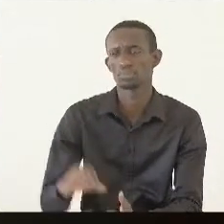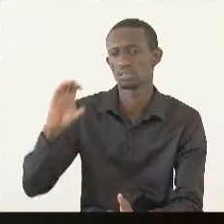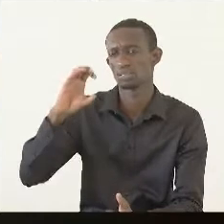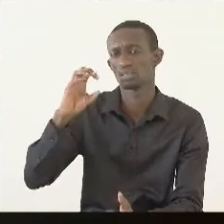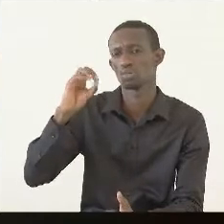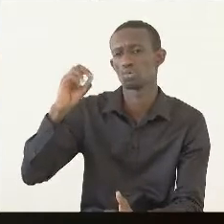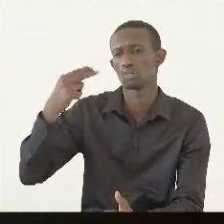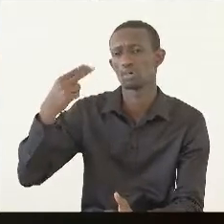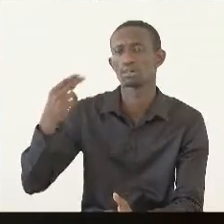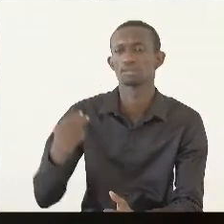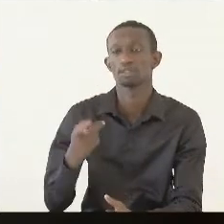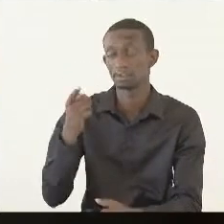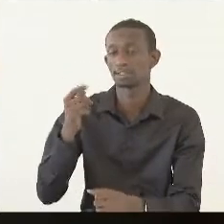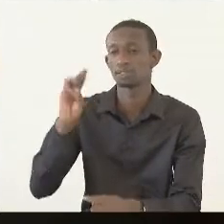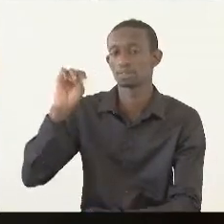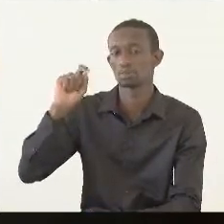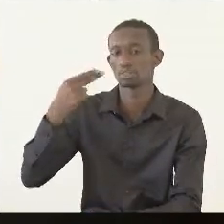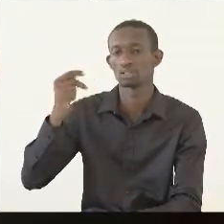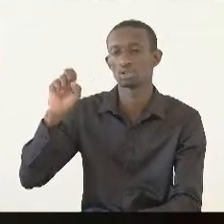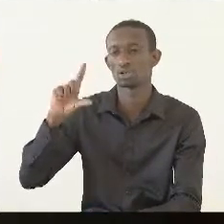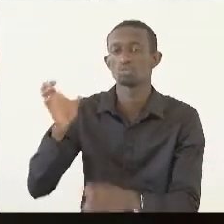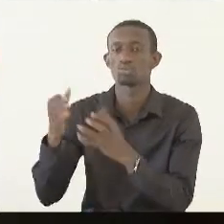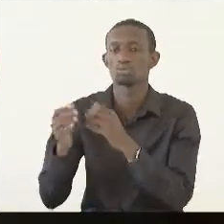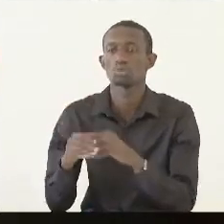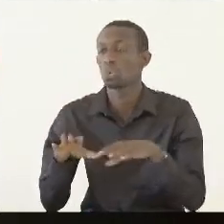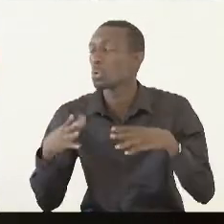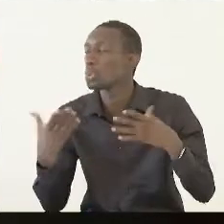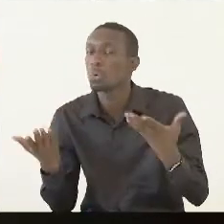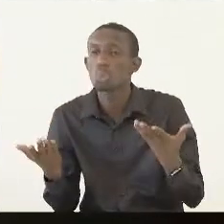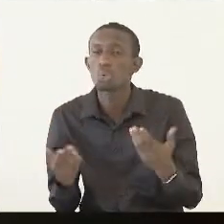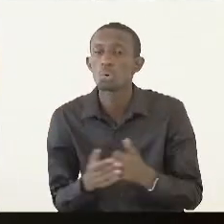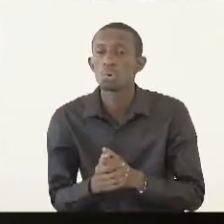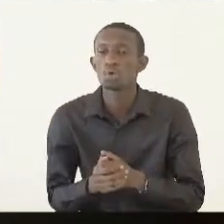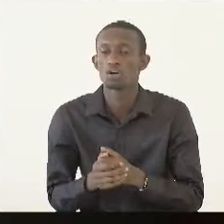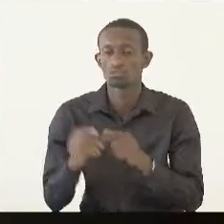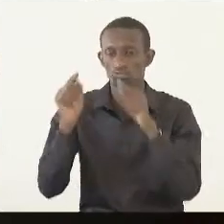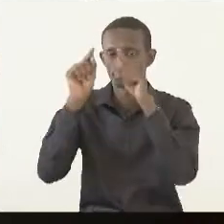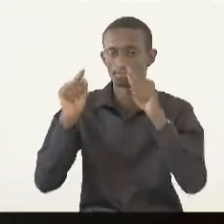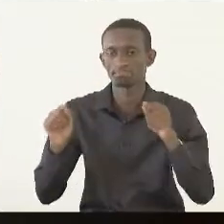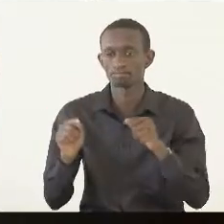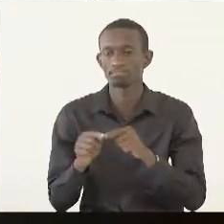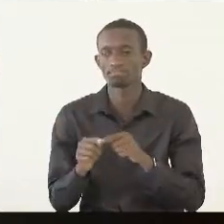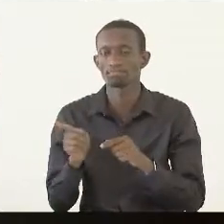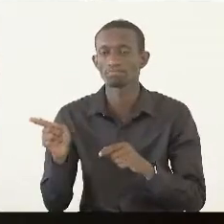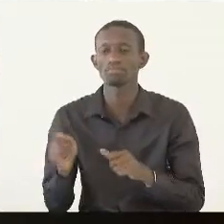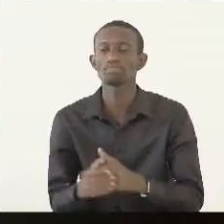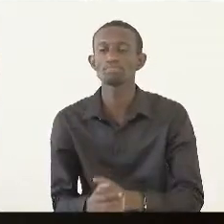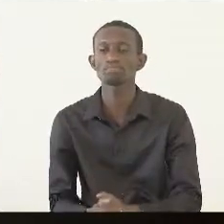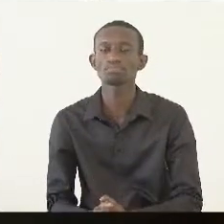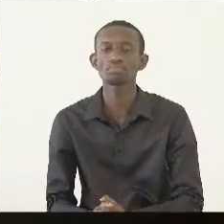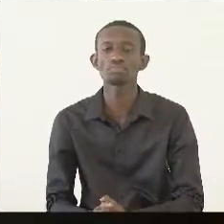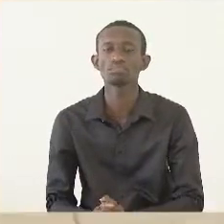COH, this is a methyl group, or you may have this. We may have